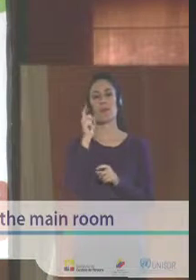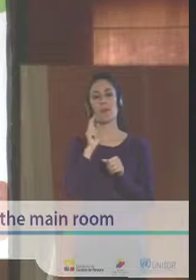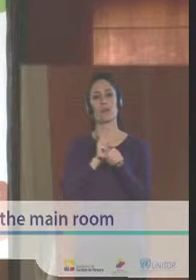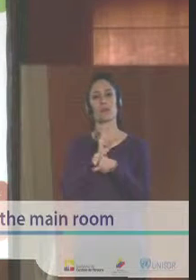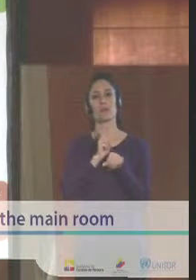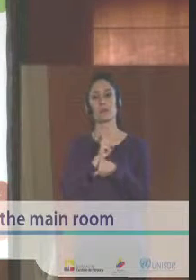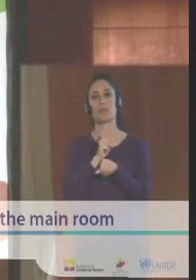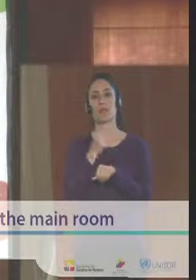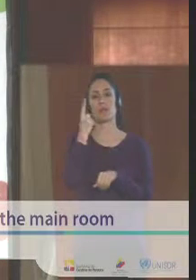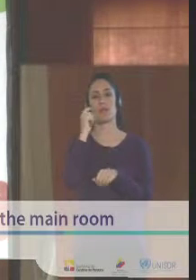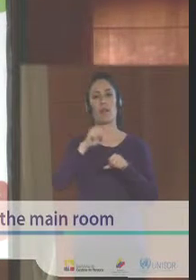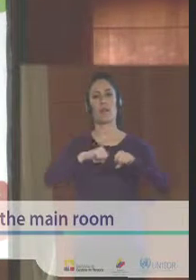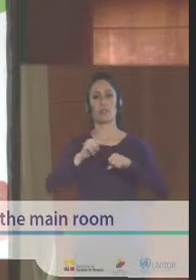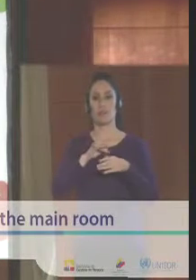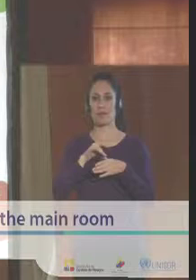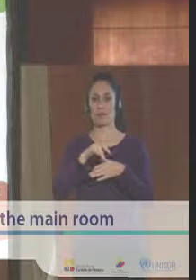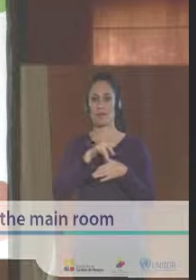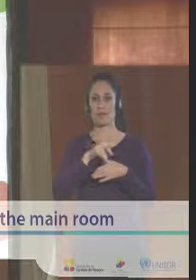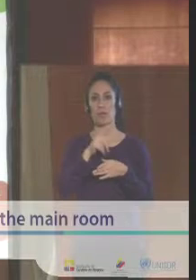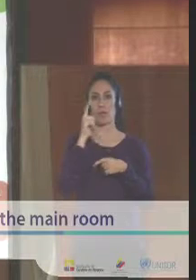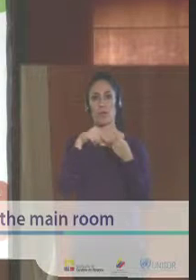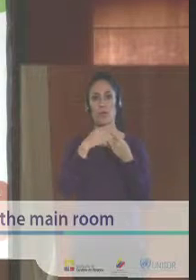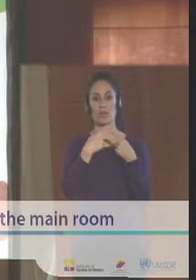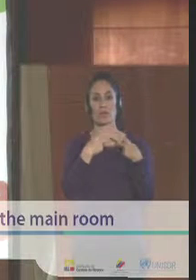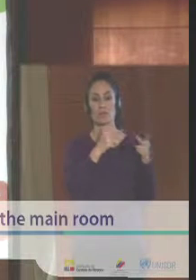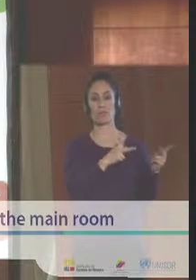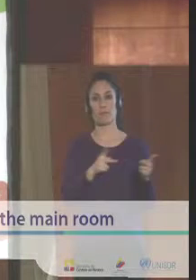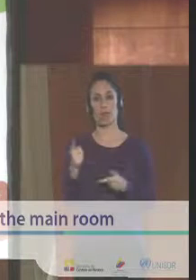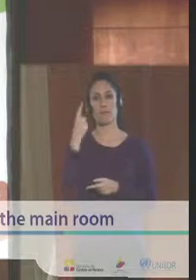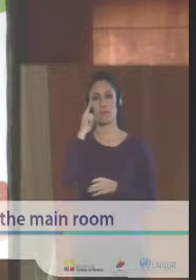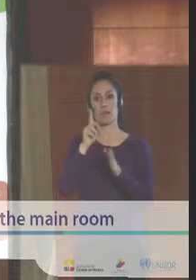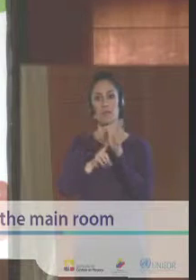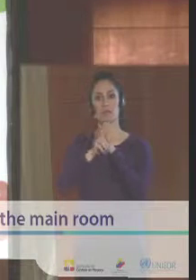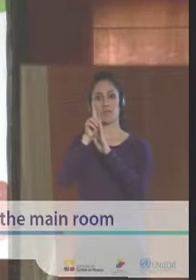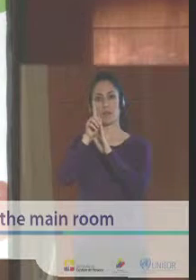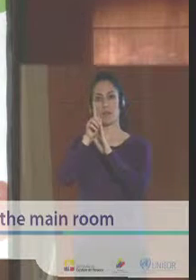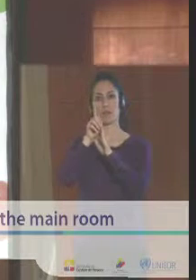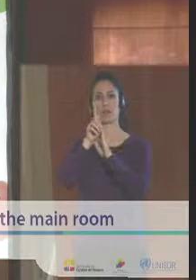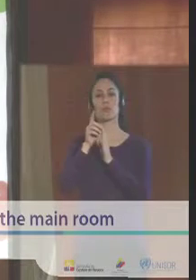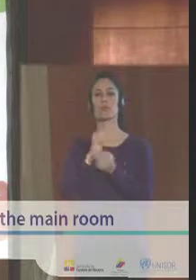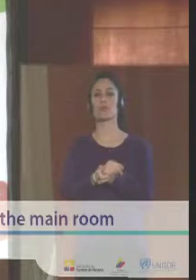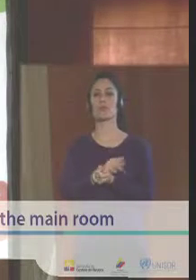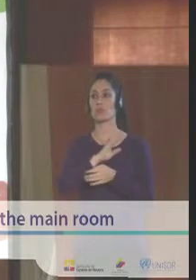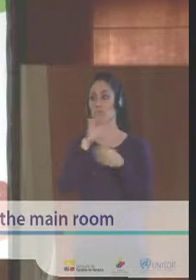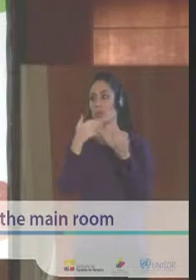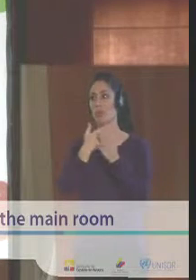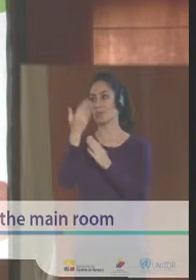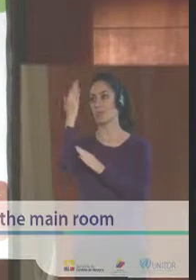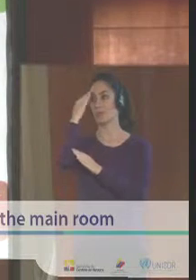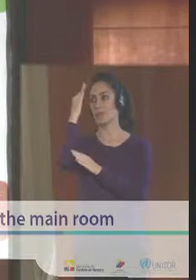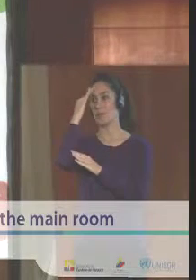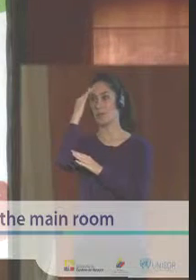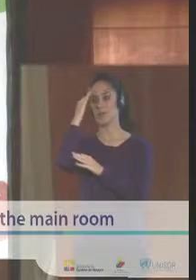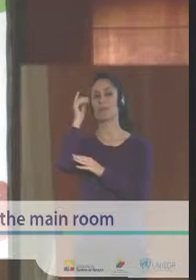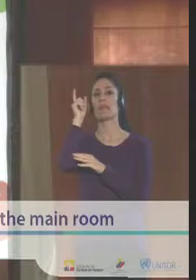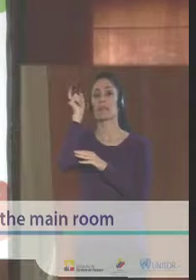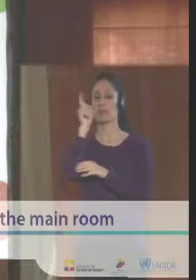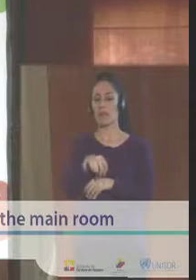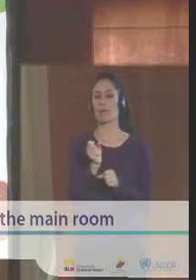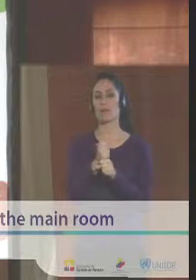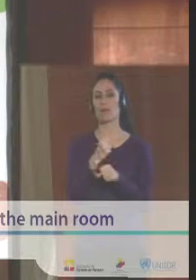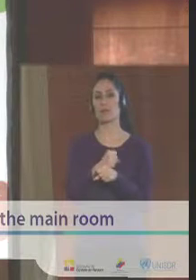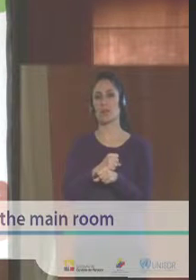vision and the usefulness of that risk management. In planning for development, we